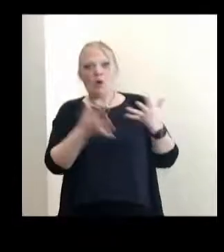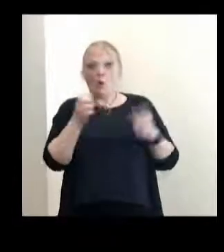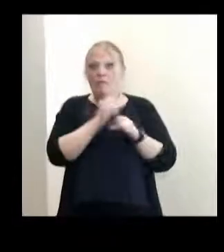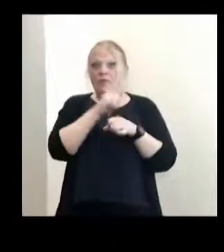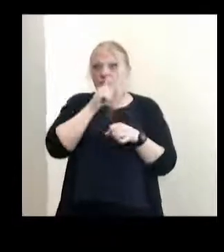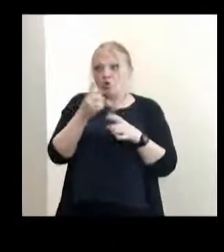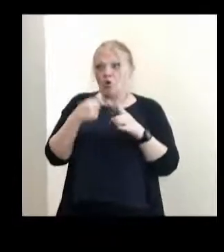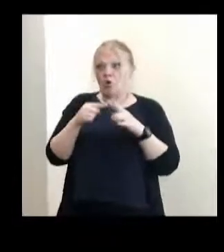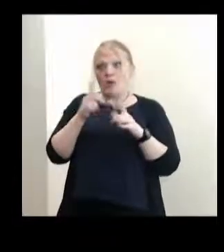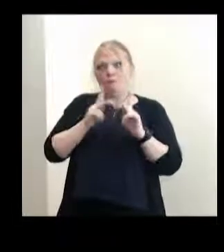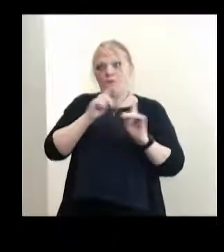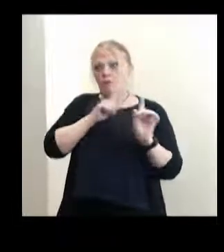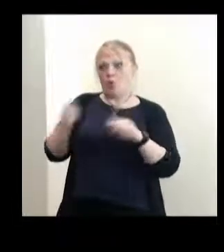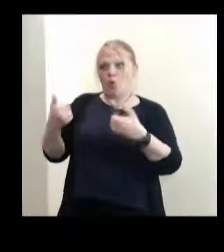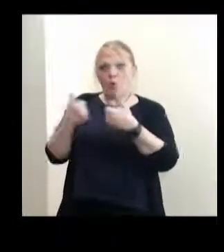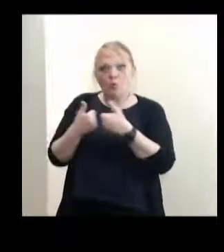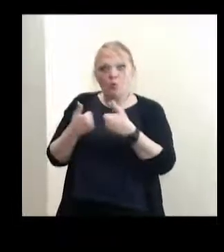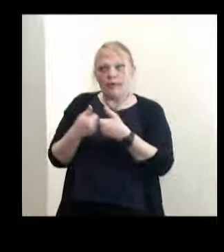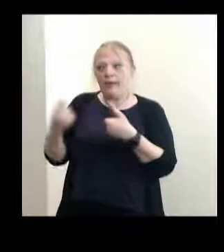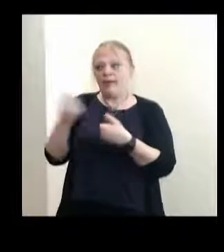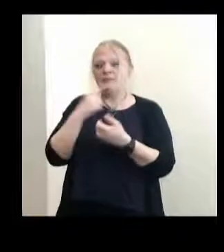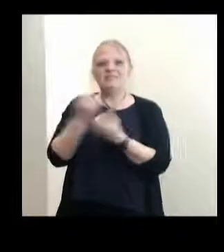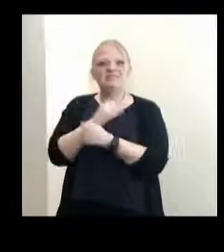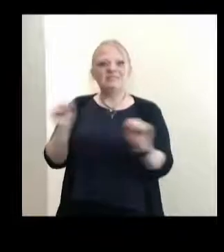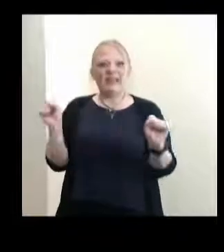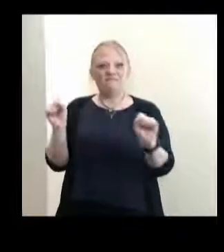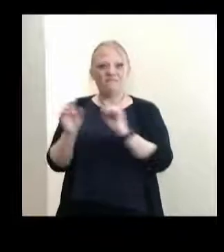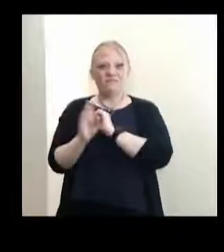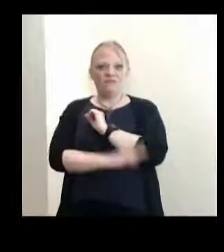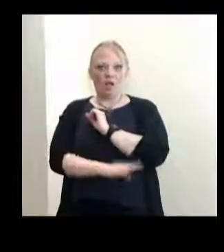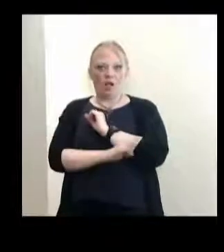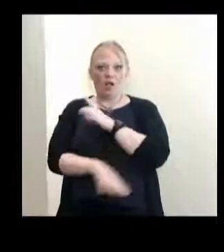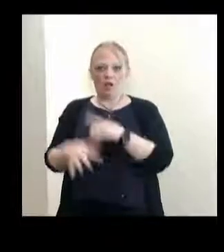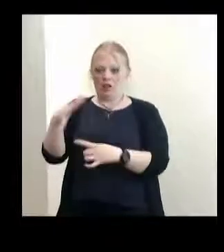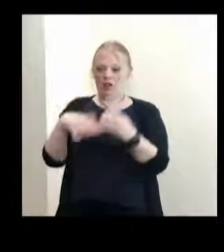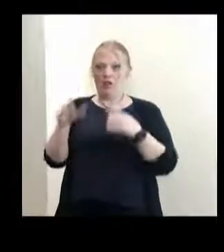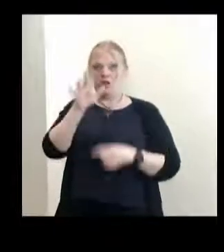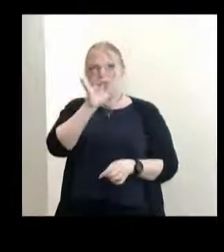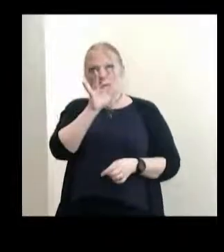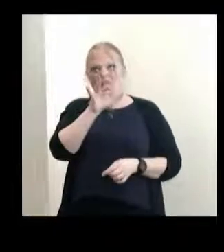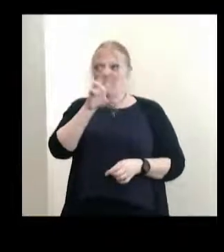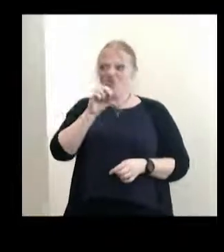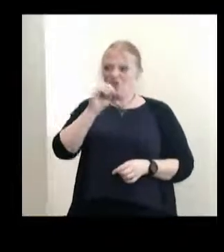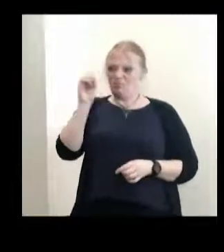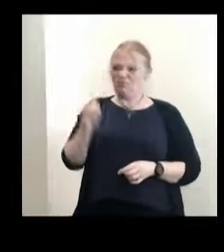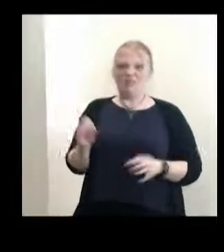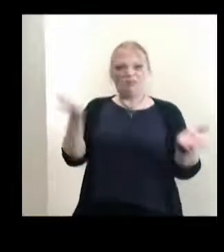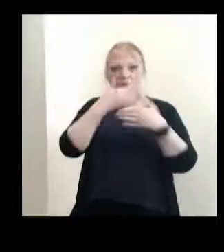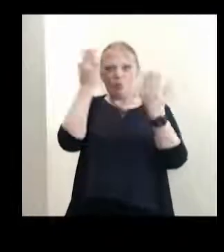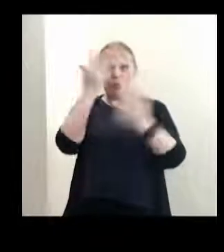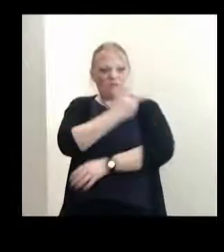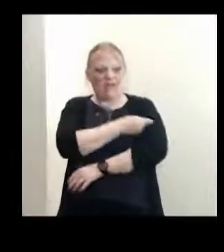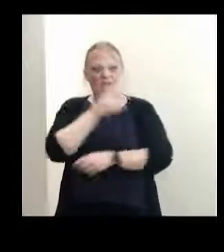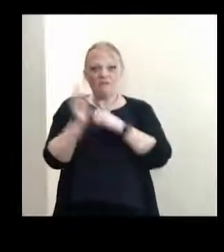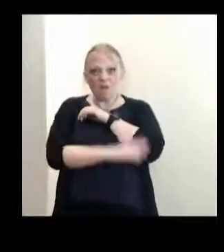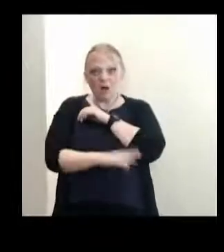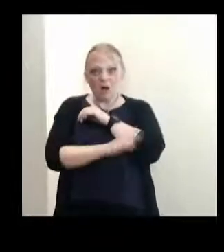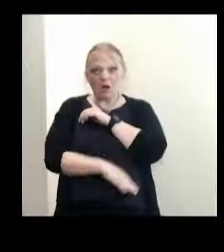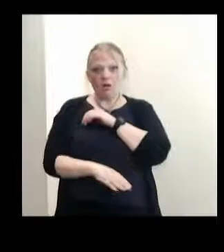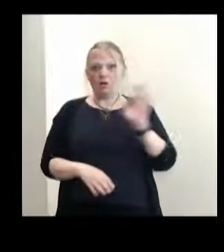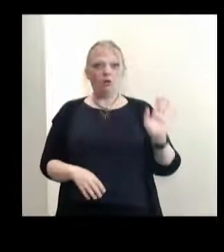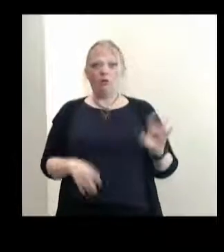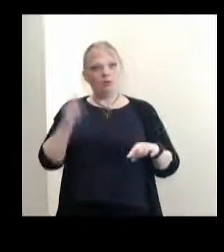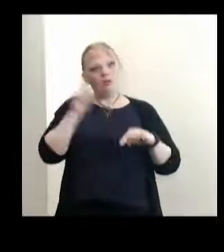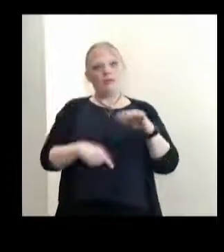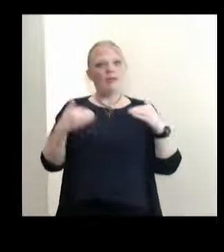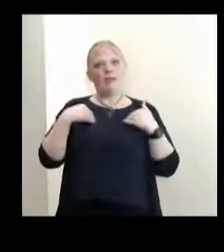go to a game, it's a safe environment in the fall. And if 25 or 30% of our population is not vaccinated in the fall, we're not going to be able to